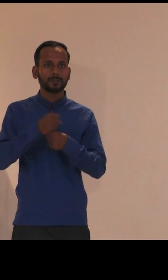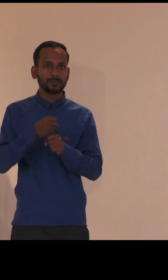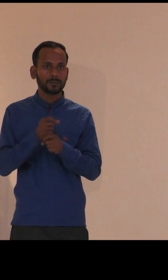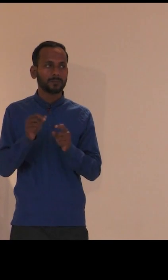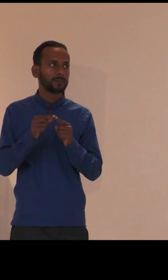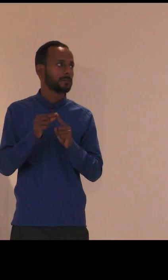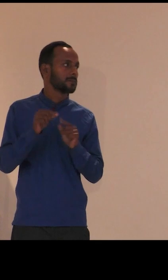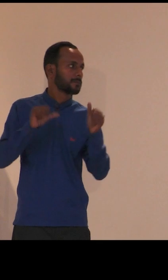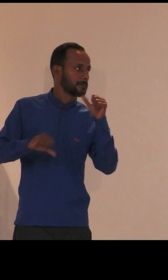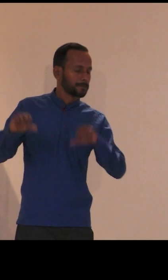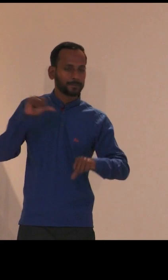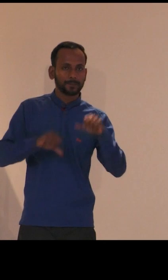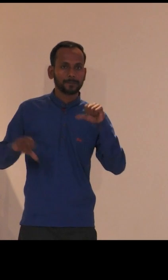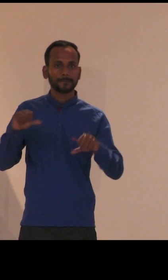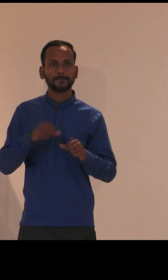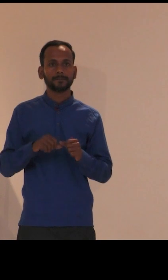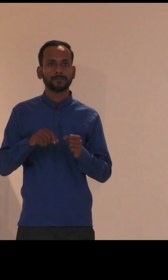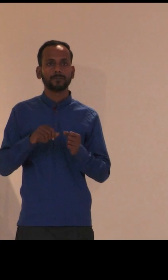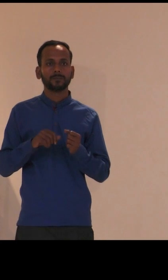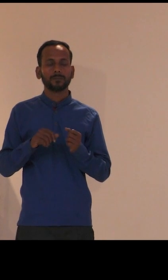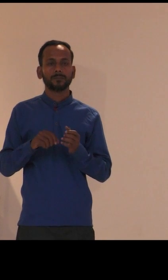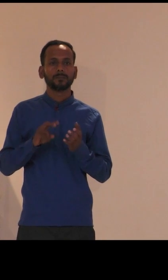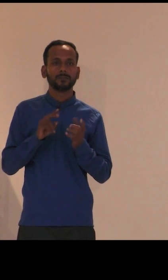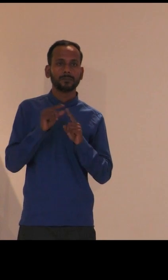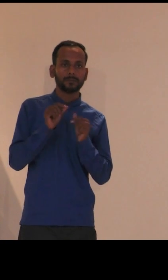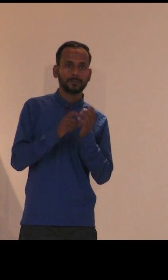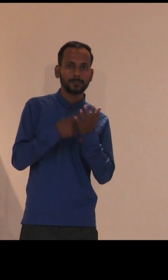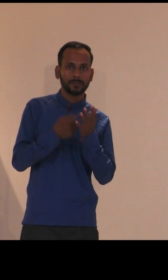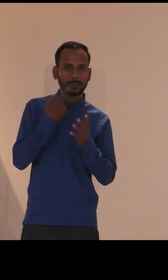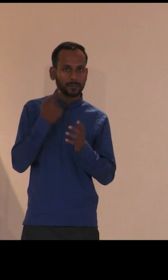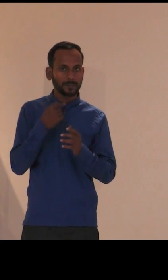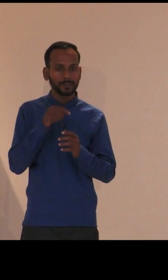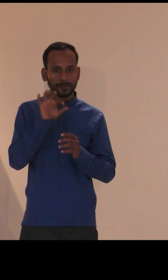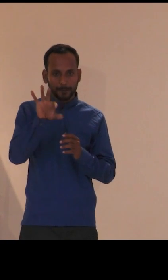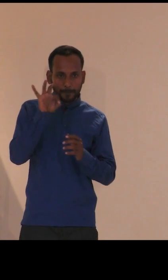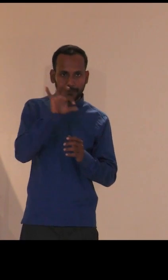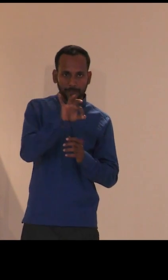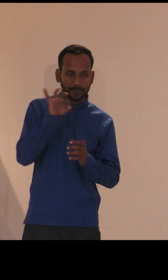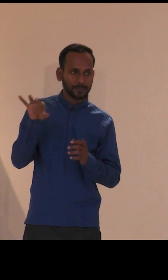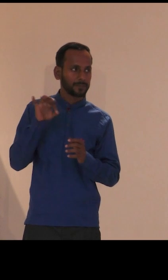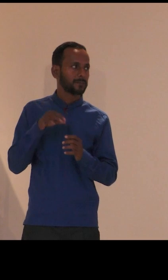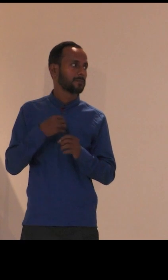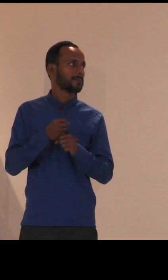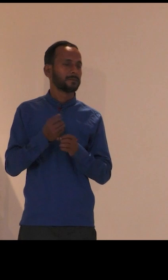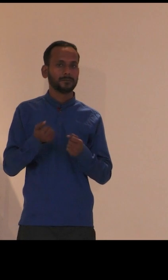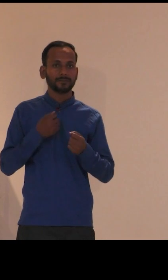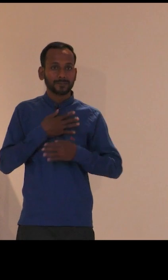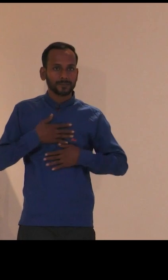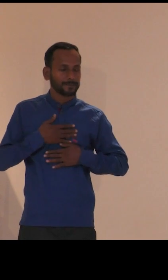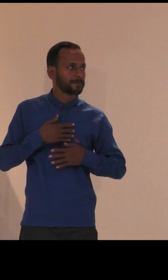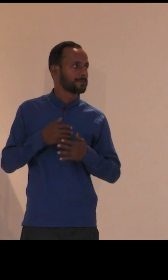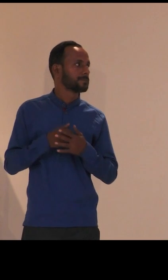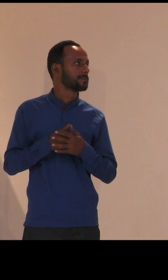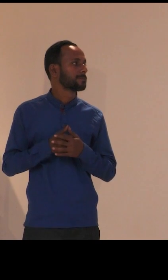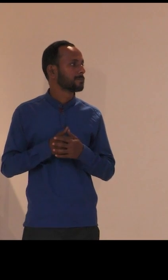projects, and PARI education got a new sort of energy because of that.